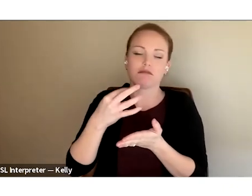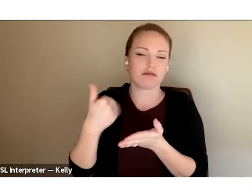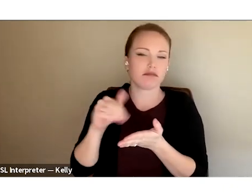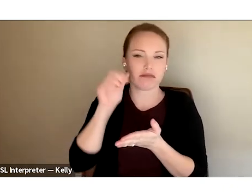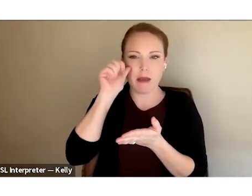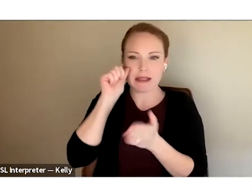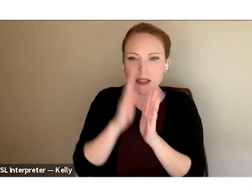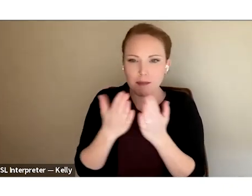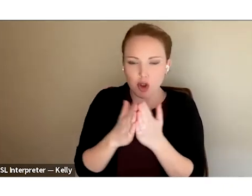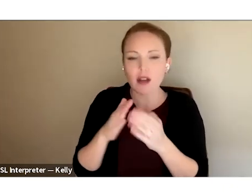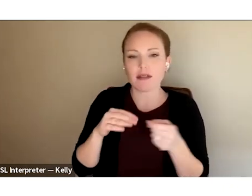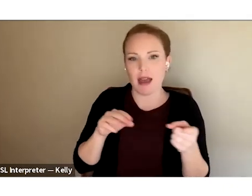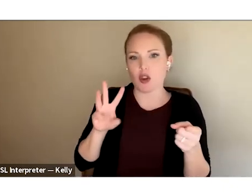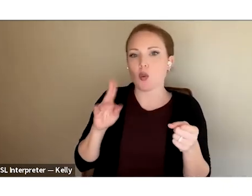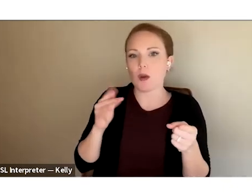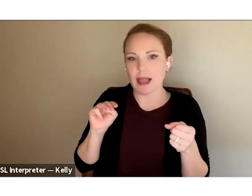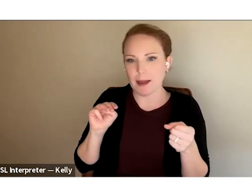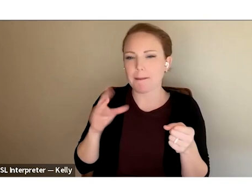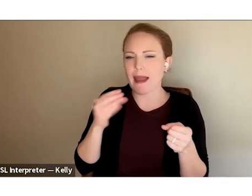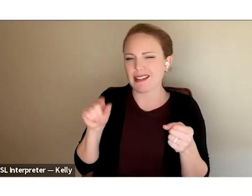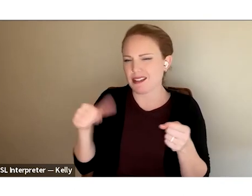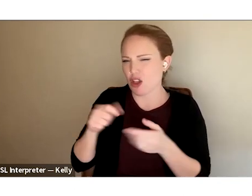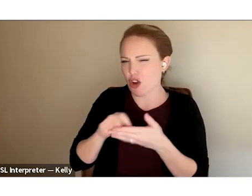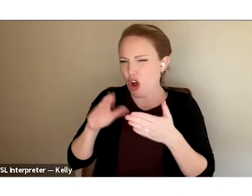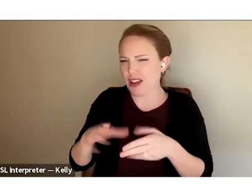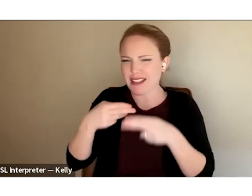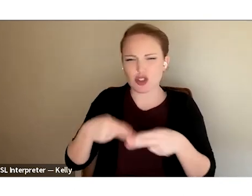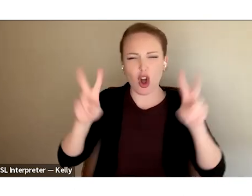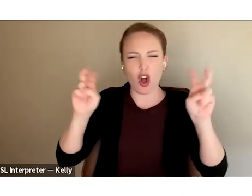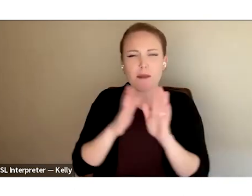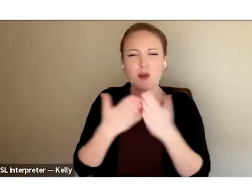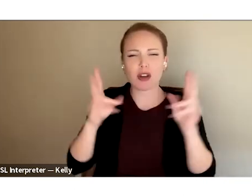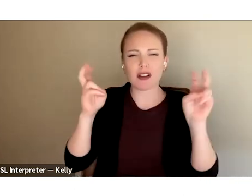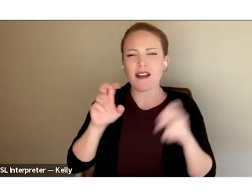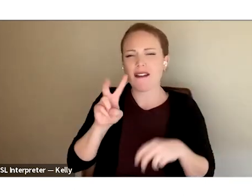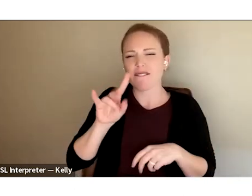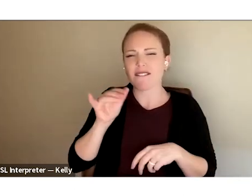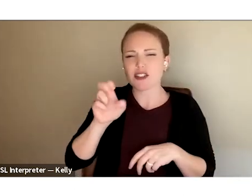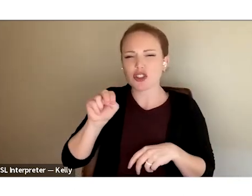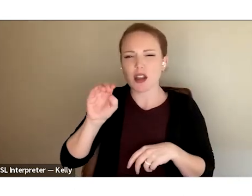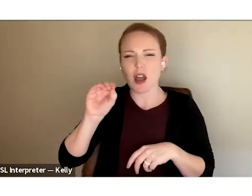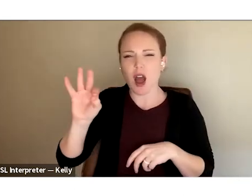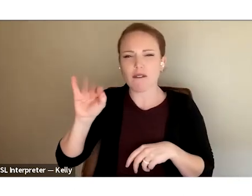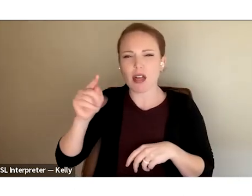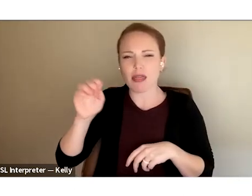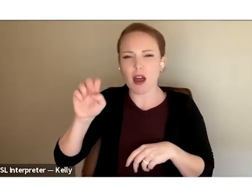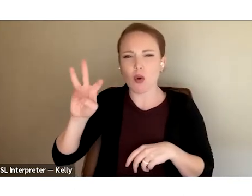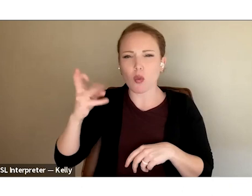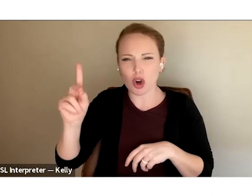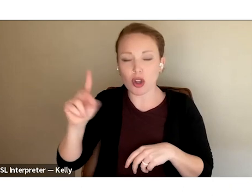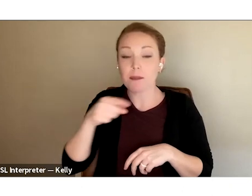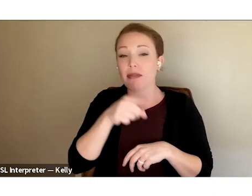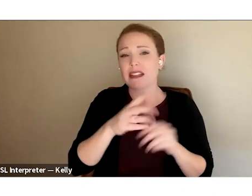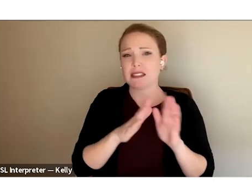and another author put out. I think it's Vision of the World Islam, something like that. This book was